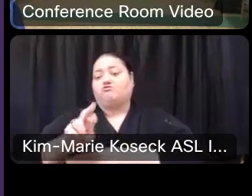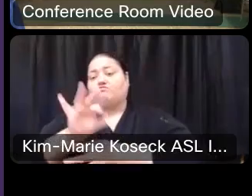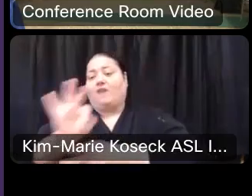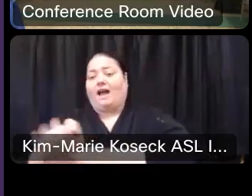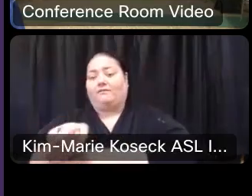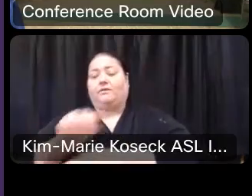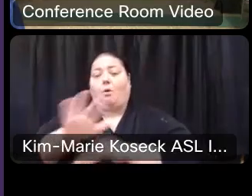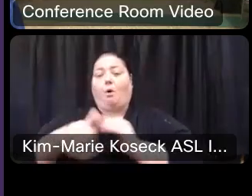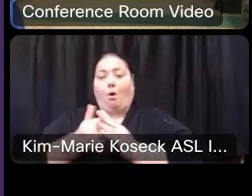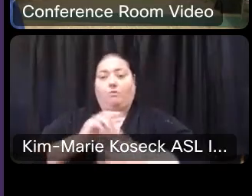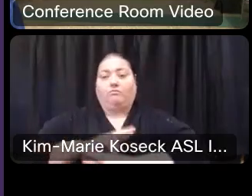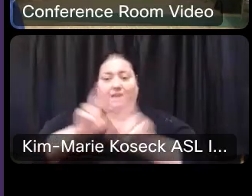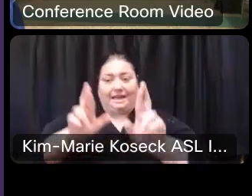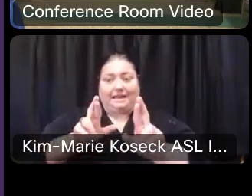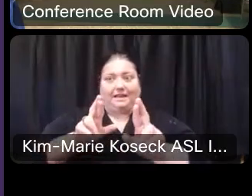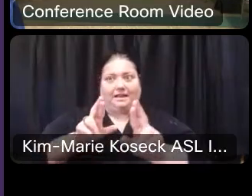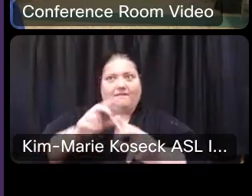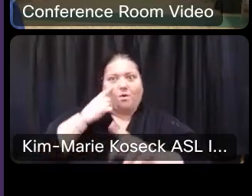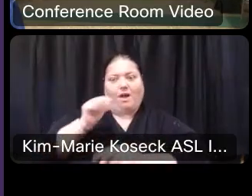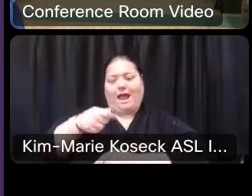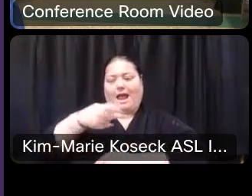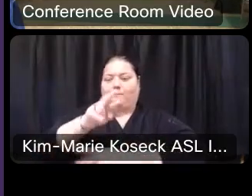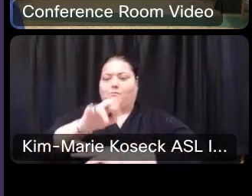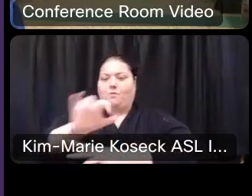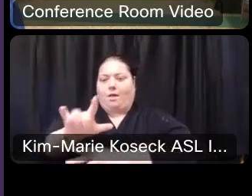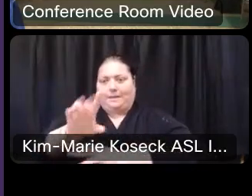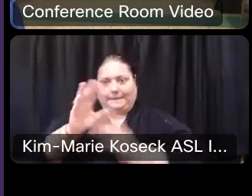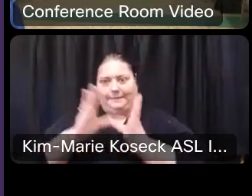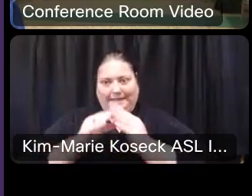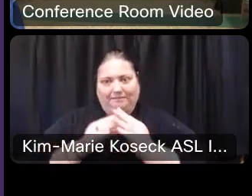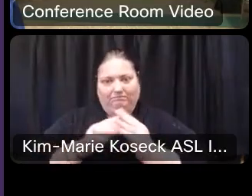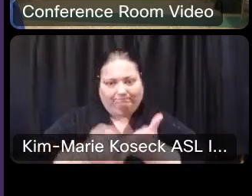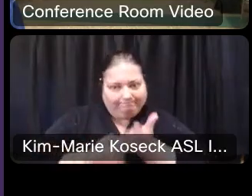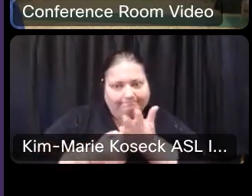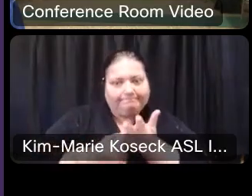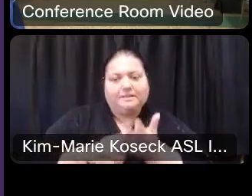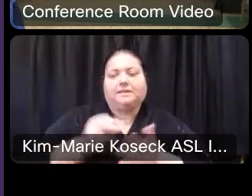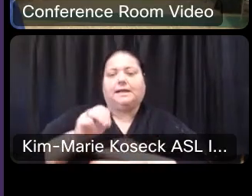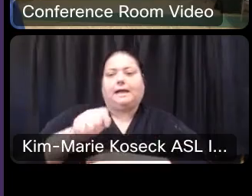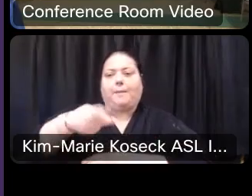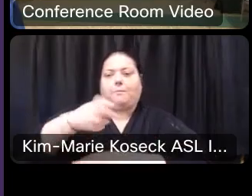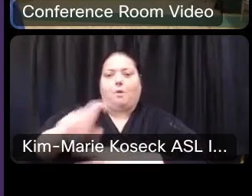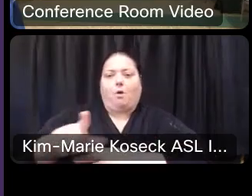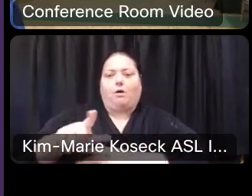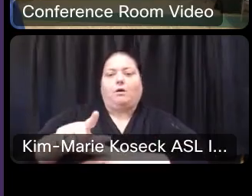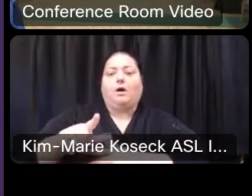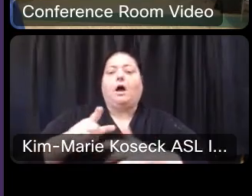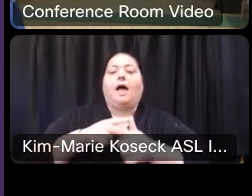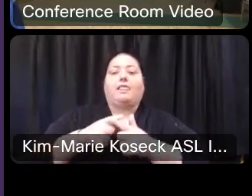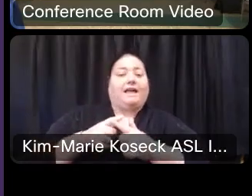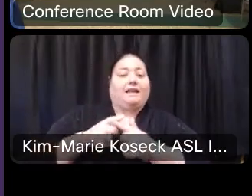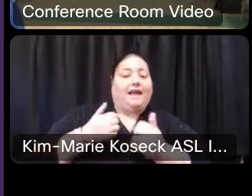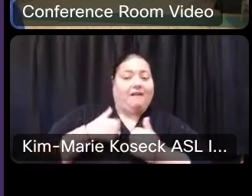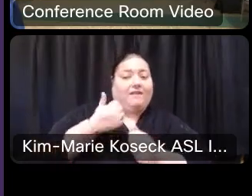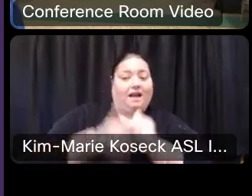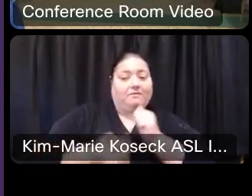review in advance of the April meeting, so we can discuss it in April, talk through any questions that people have, and if everyone agrees with